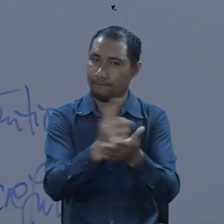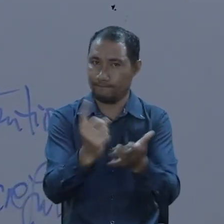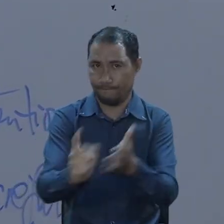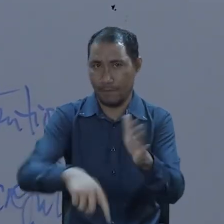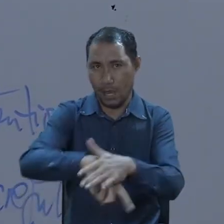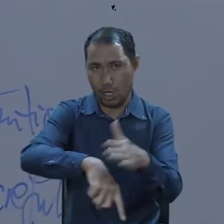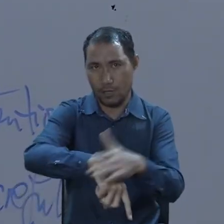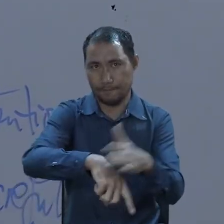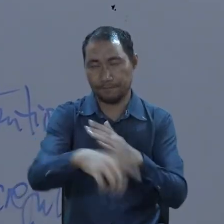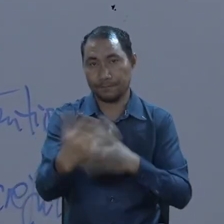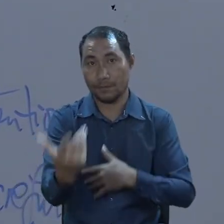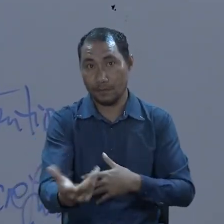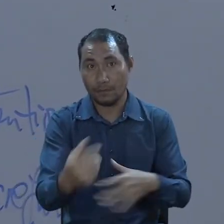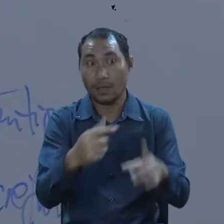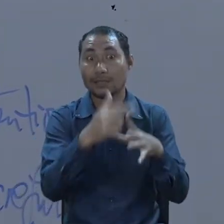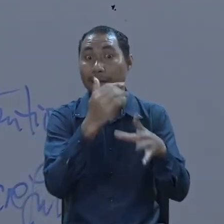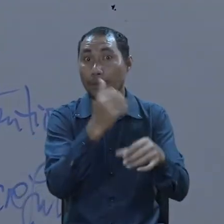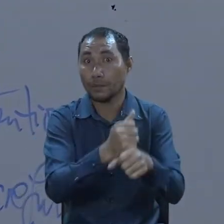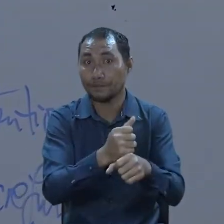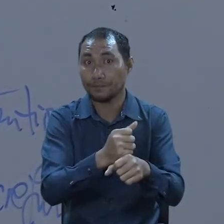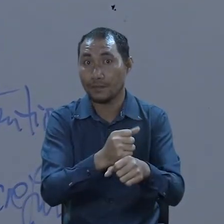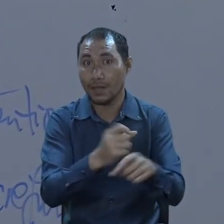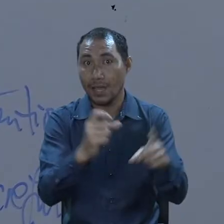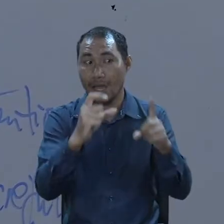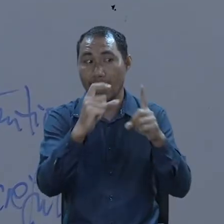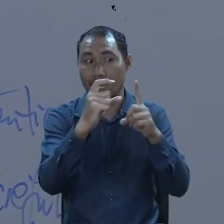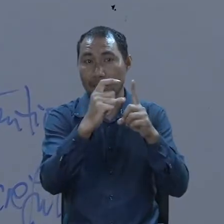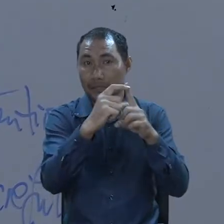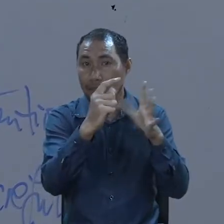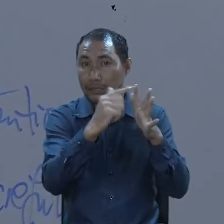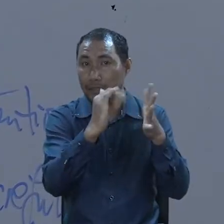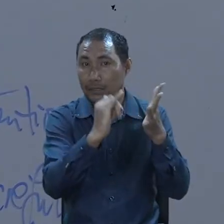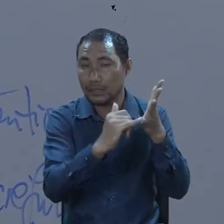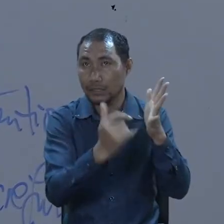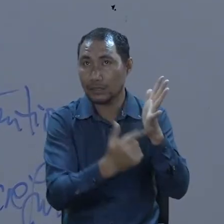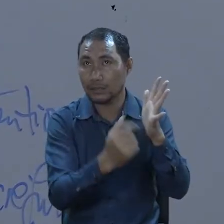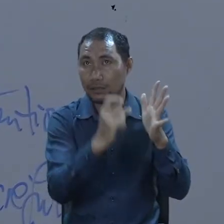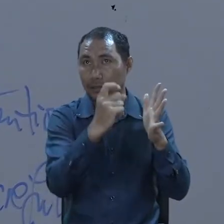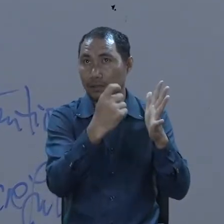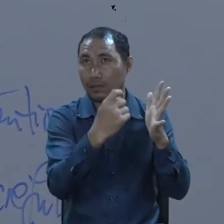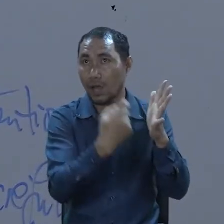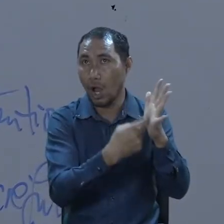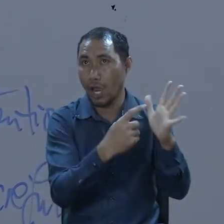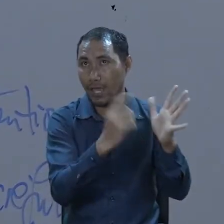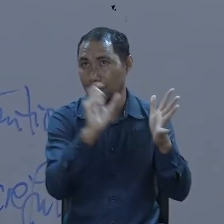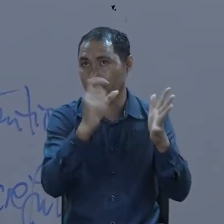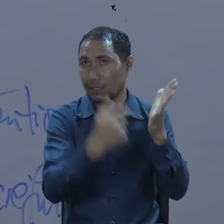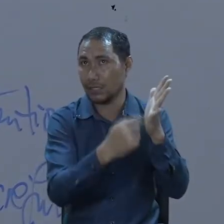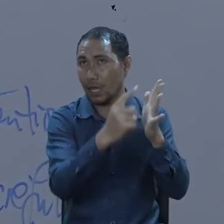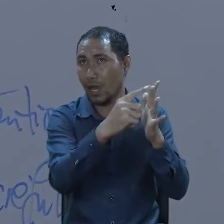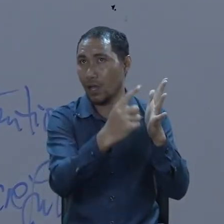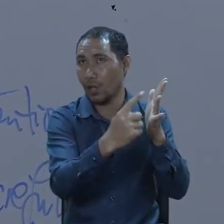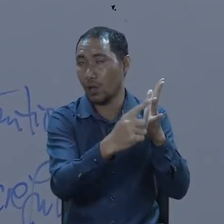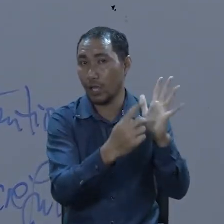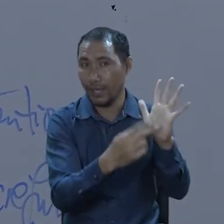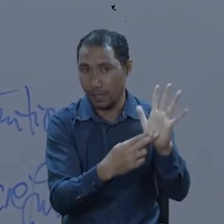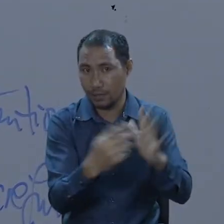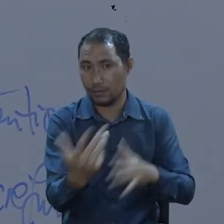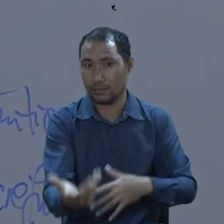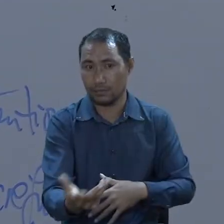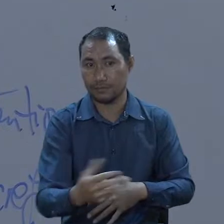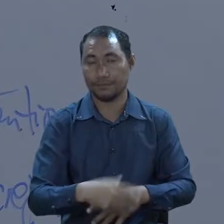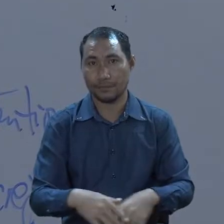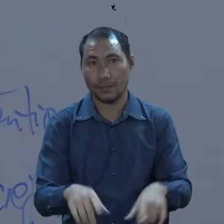many barriers. For example, distractions such as phones, loud music,